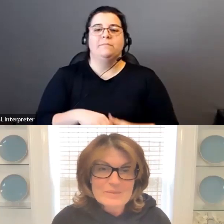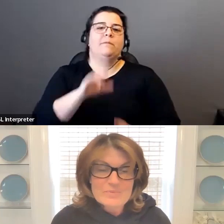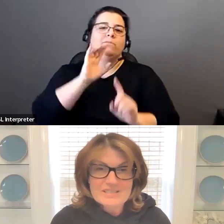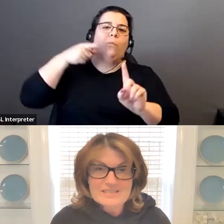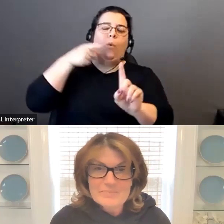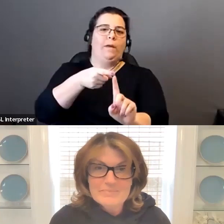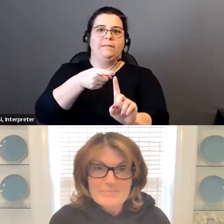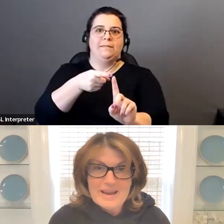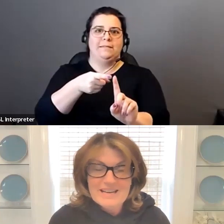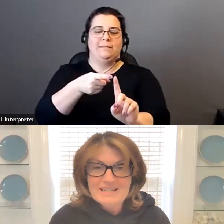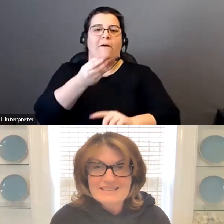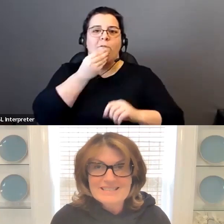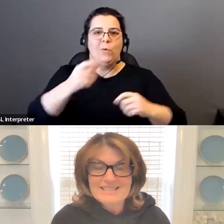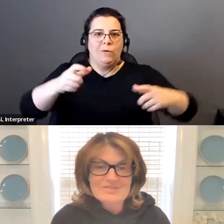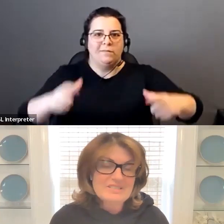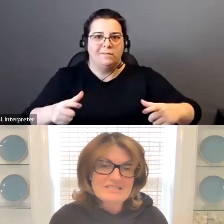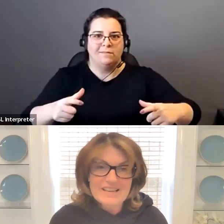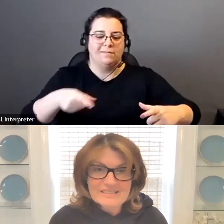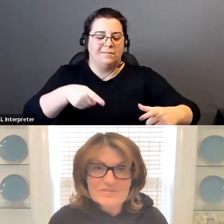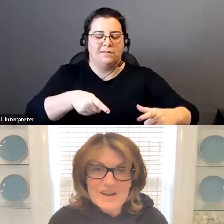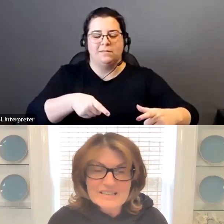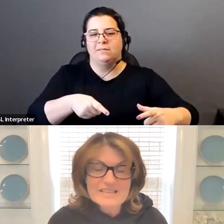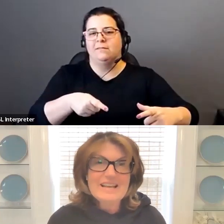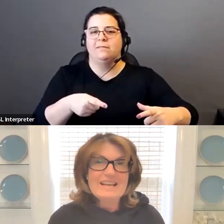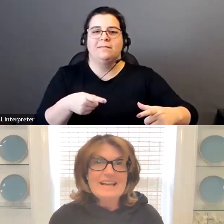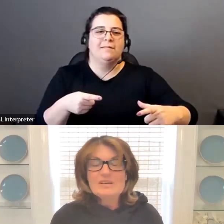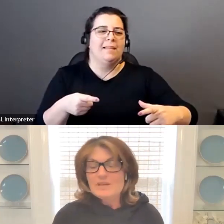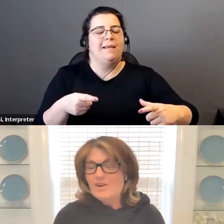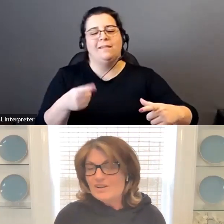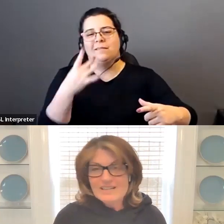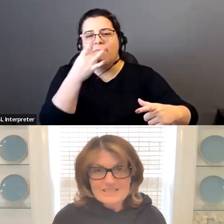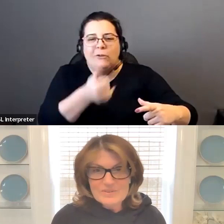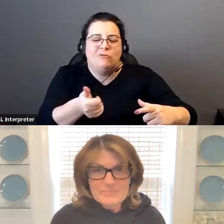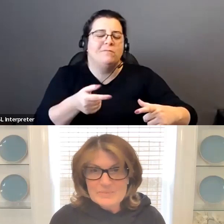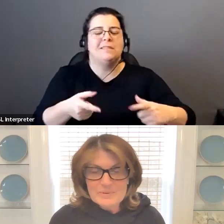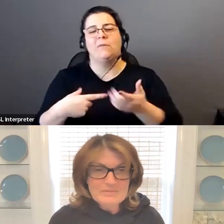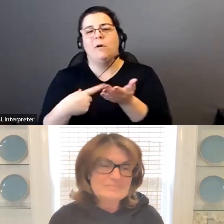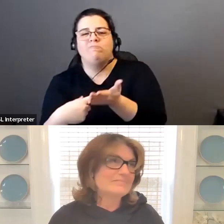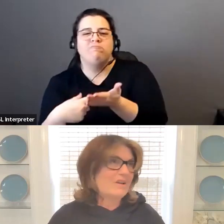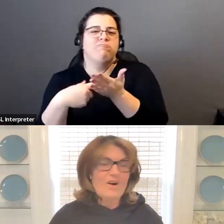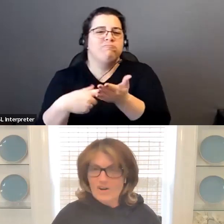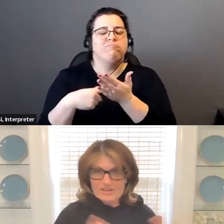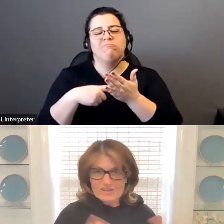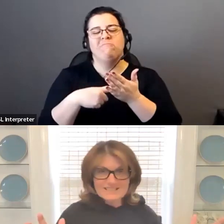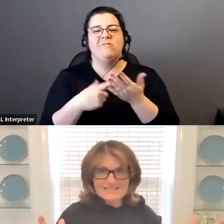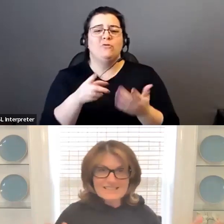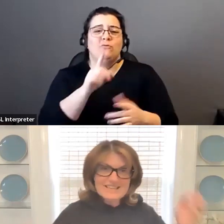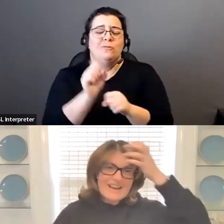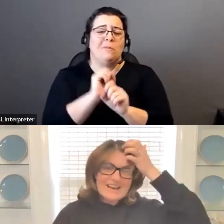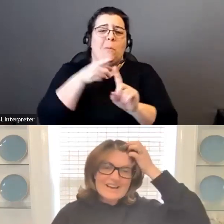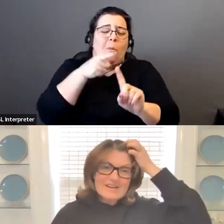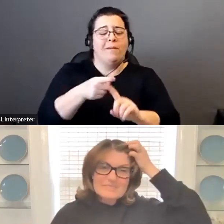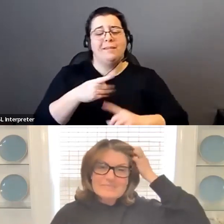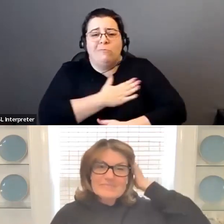that someone's made, and it's really light and fun, and it'll be all kinds of different people, all kinds. Well,